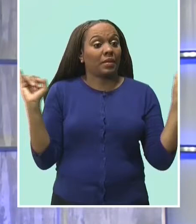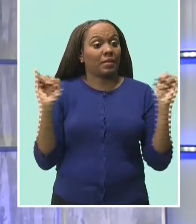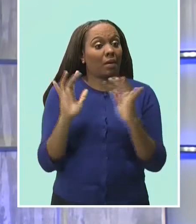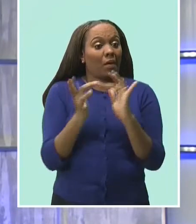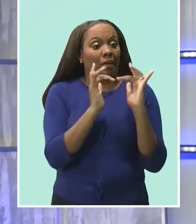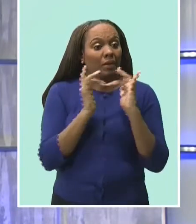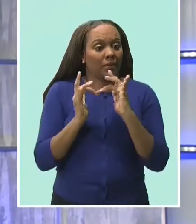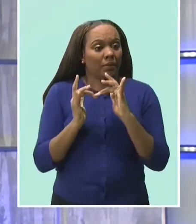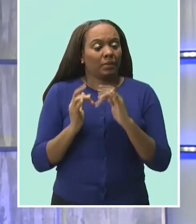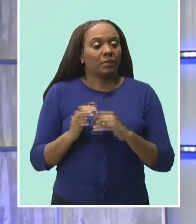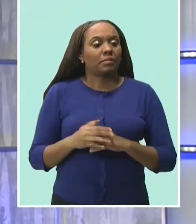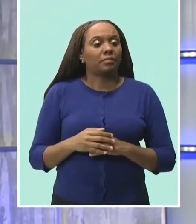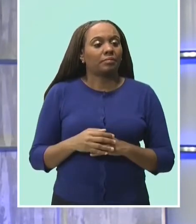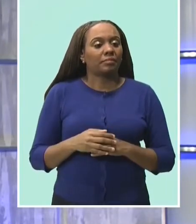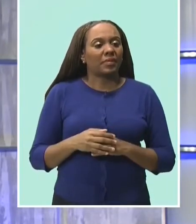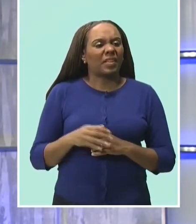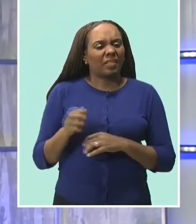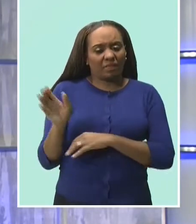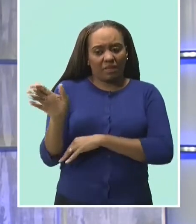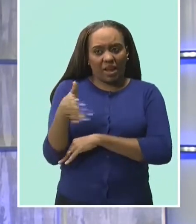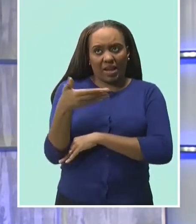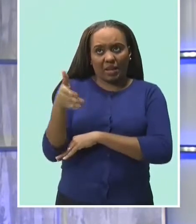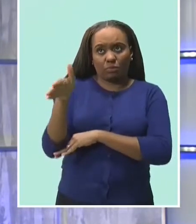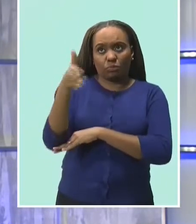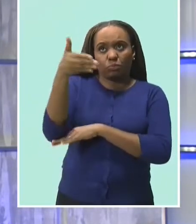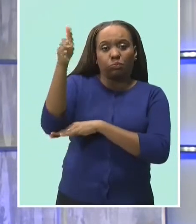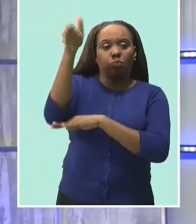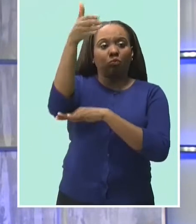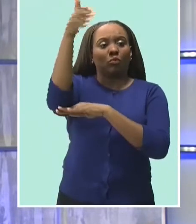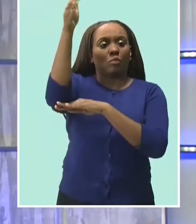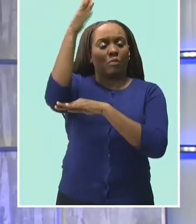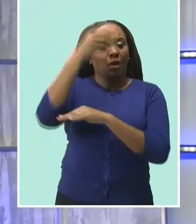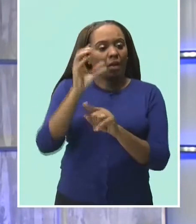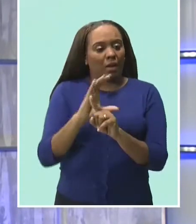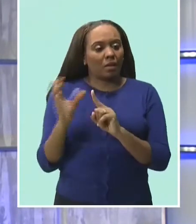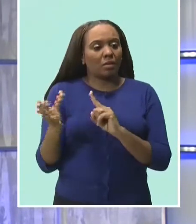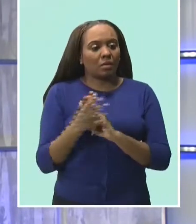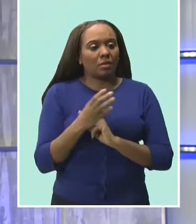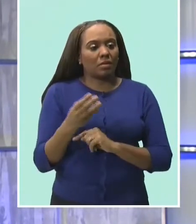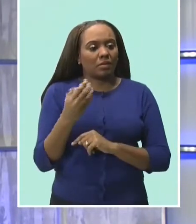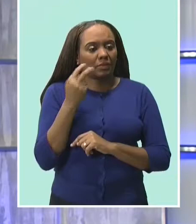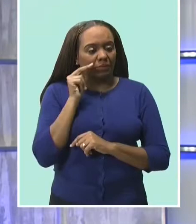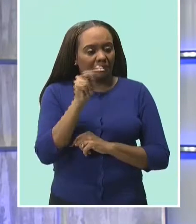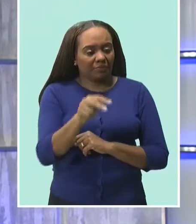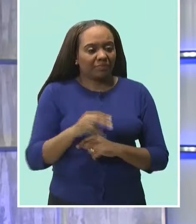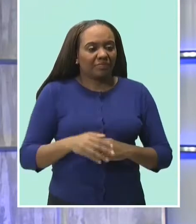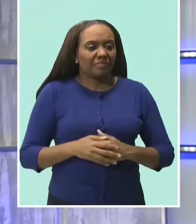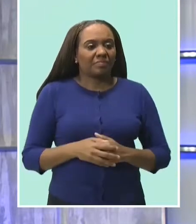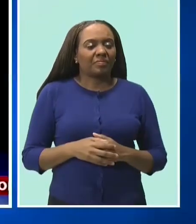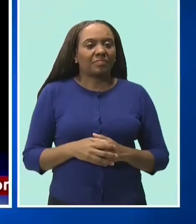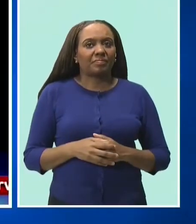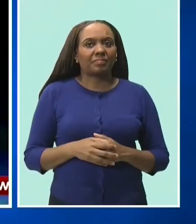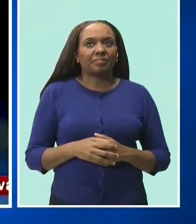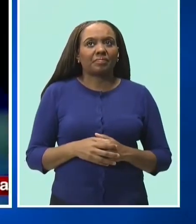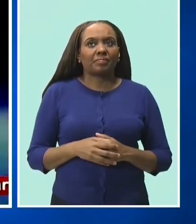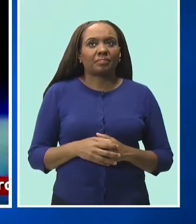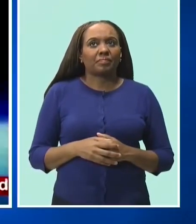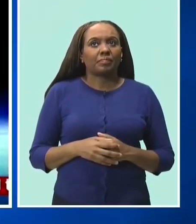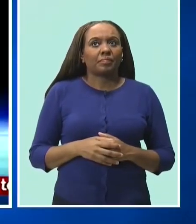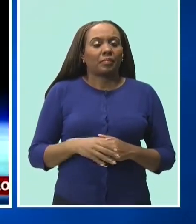activities, a virtual flag raising and cultural showcase. We hear more in this NCN News report. The